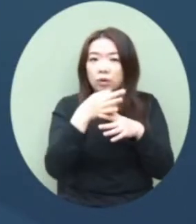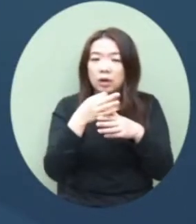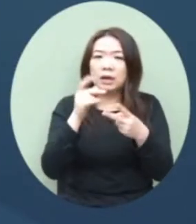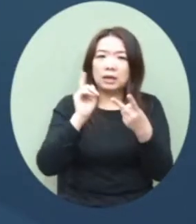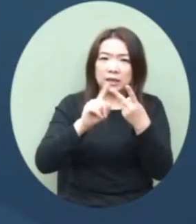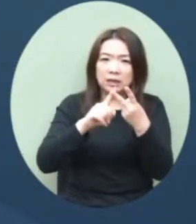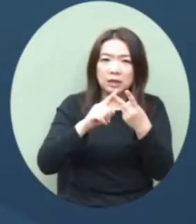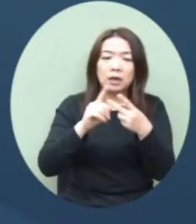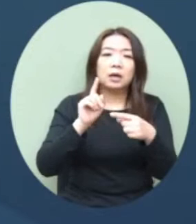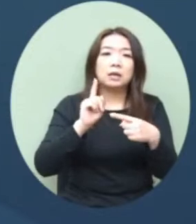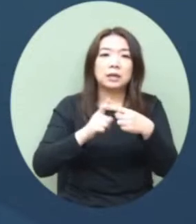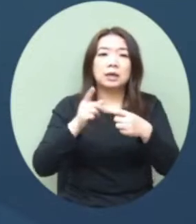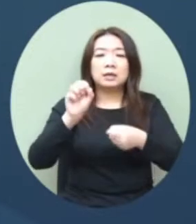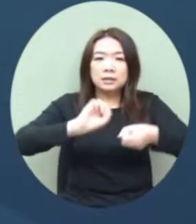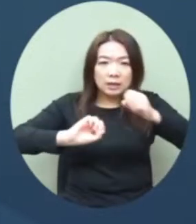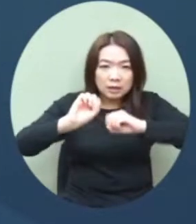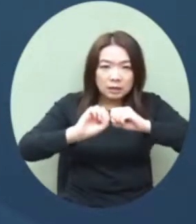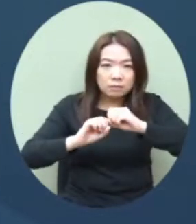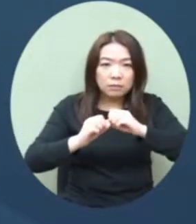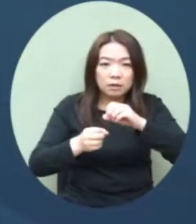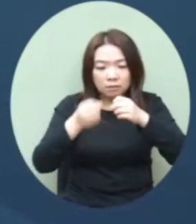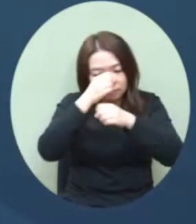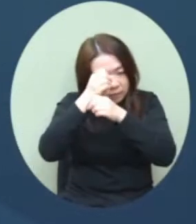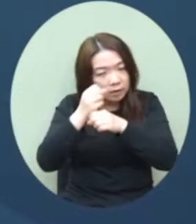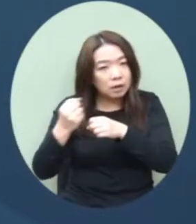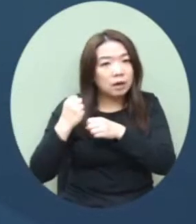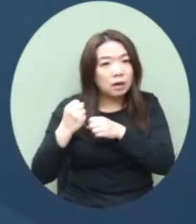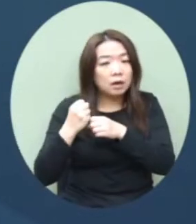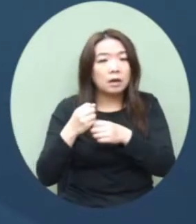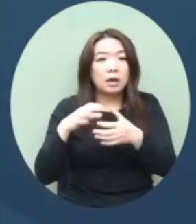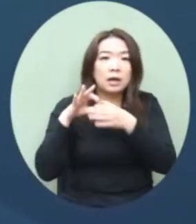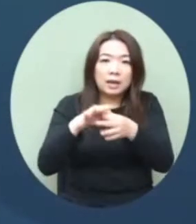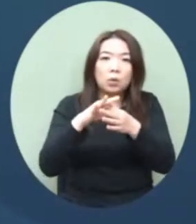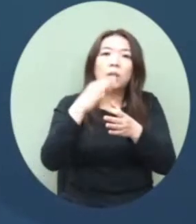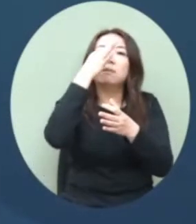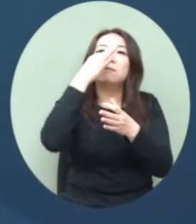locations, and we need the laboratory capacity.